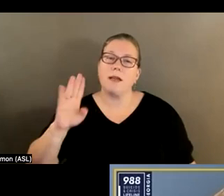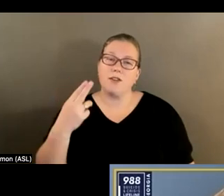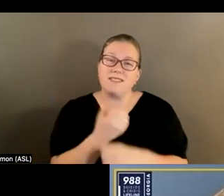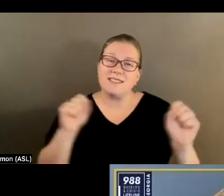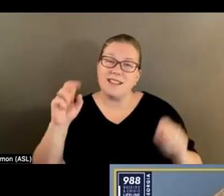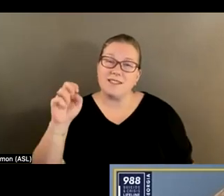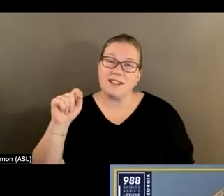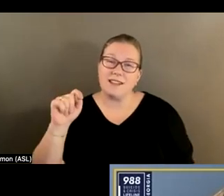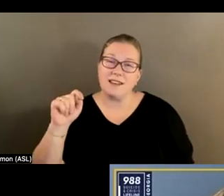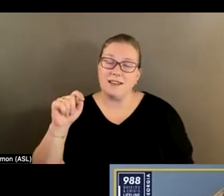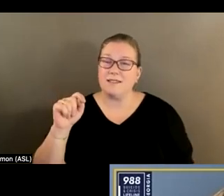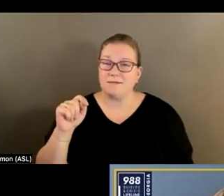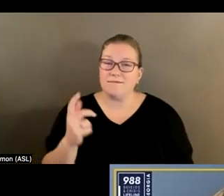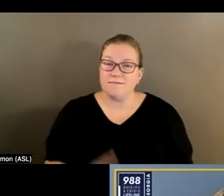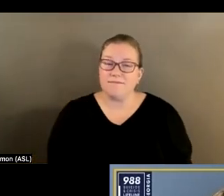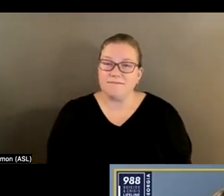future.